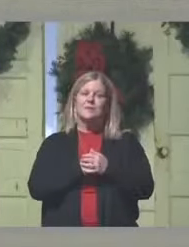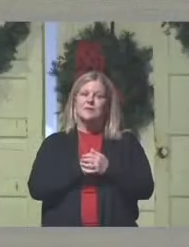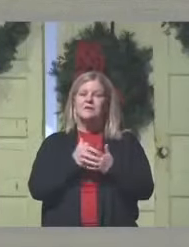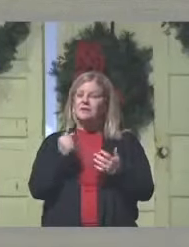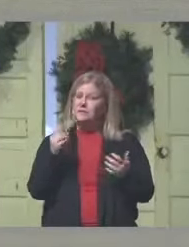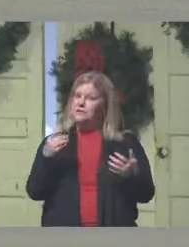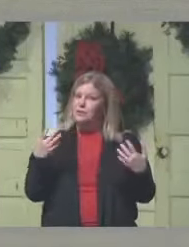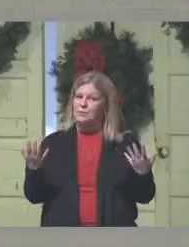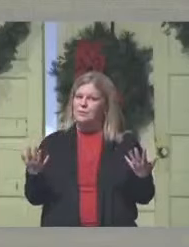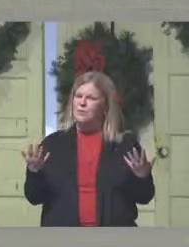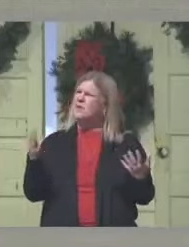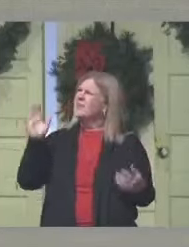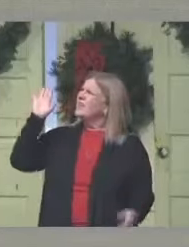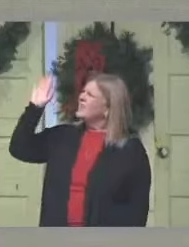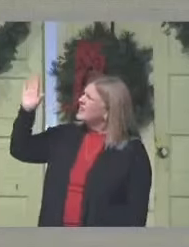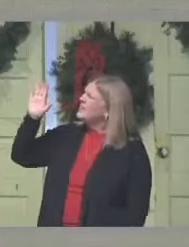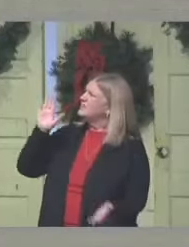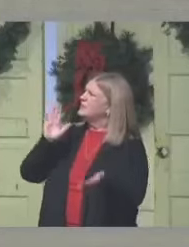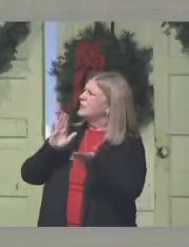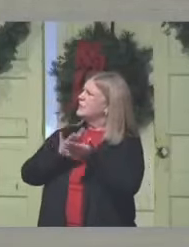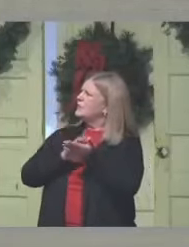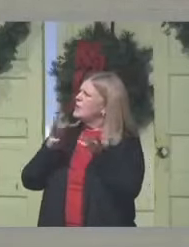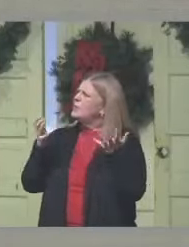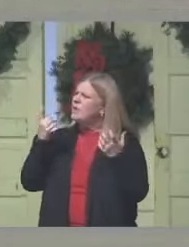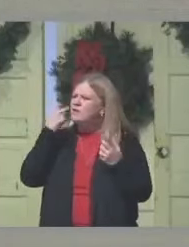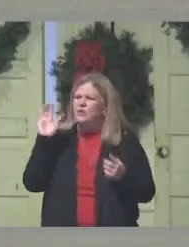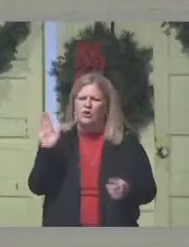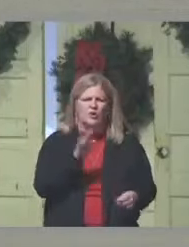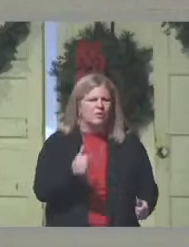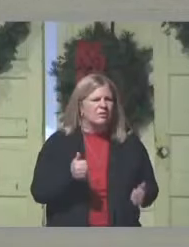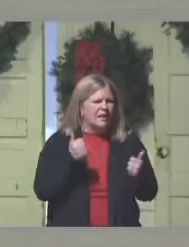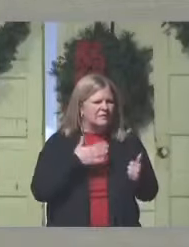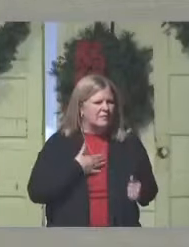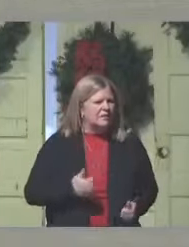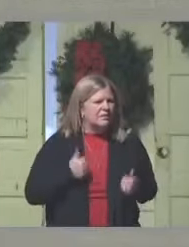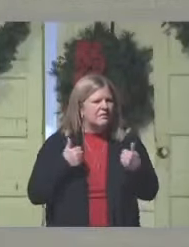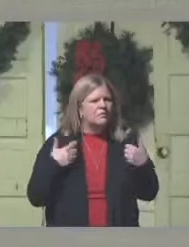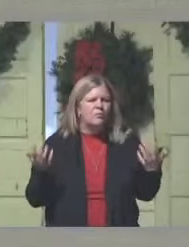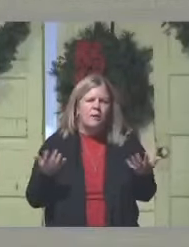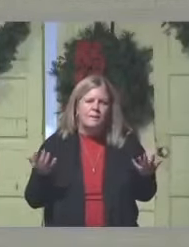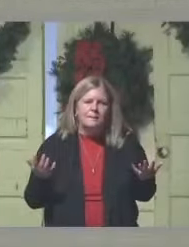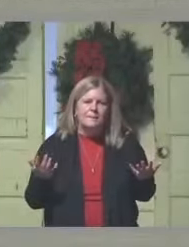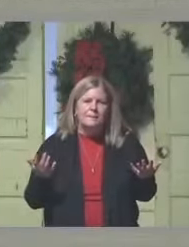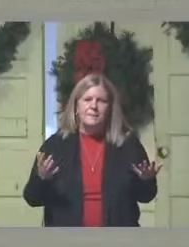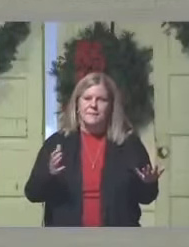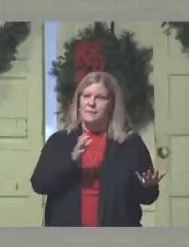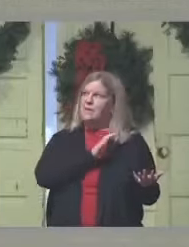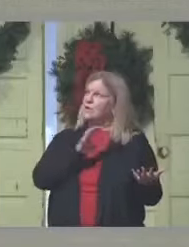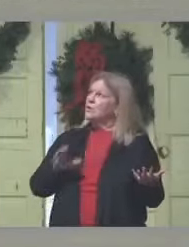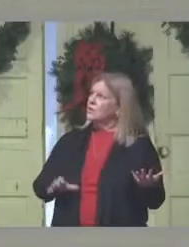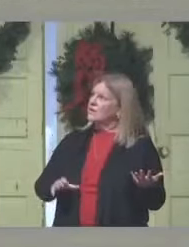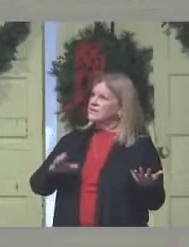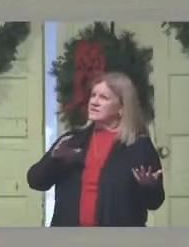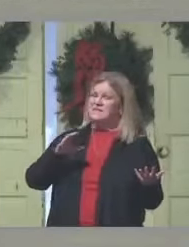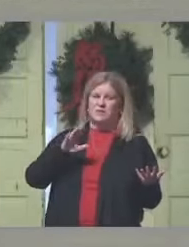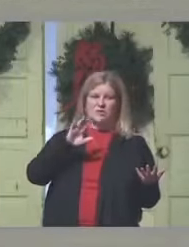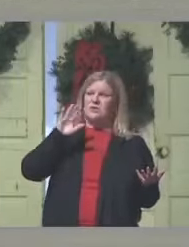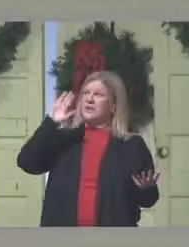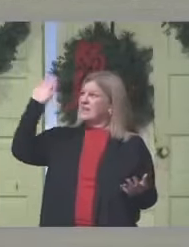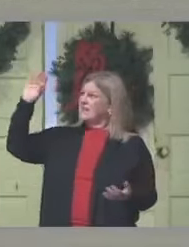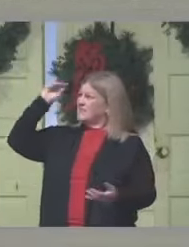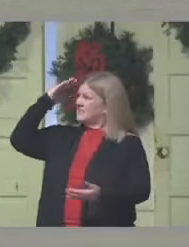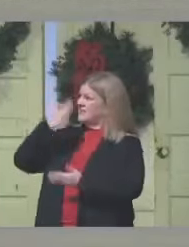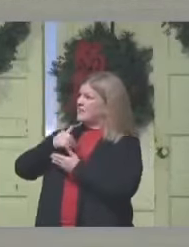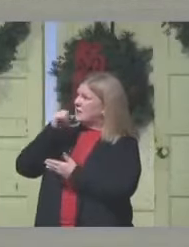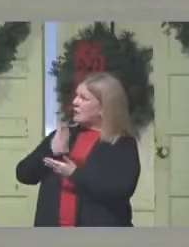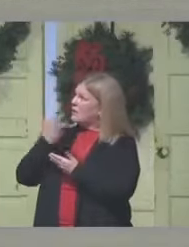Consequently, what is God's glorious will for your life and mine, as is Christ indwelt sons and daughters?